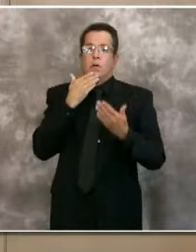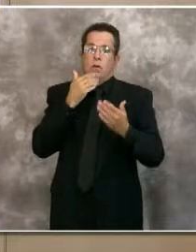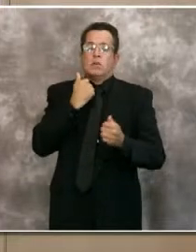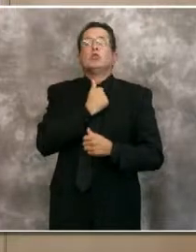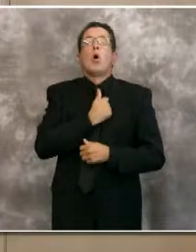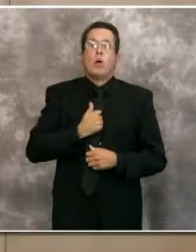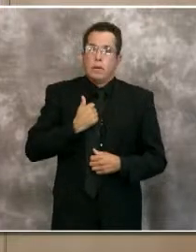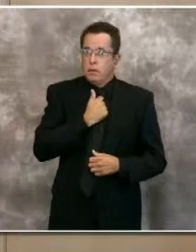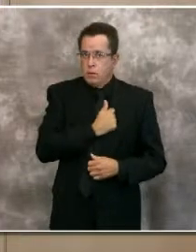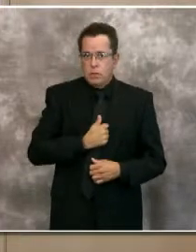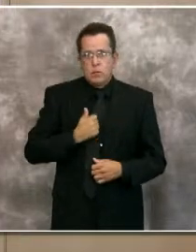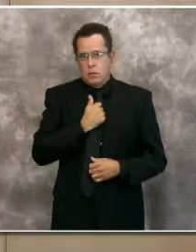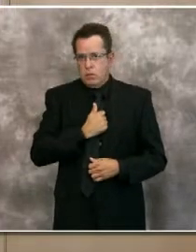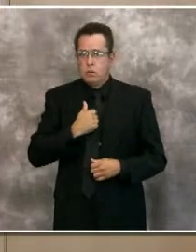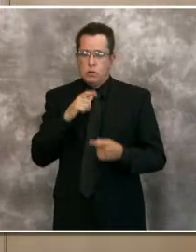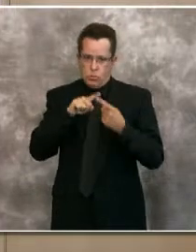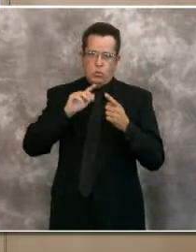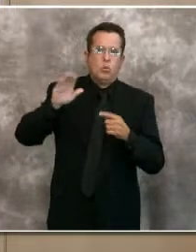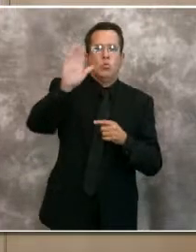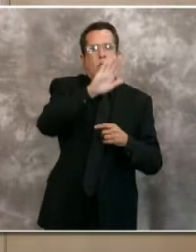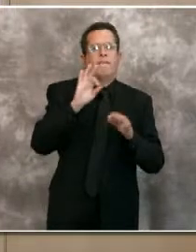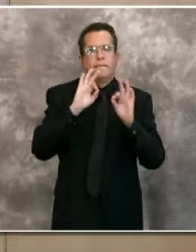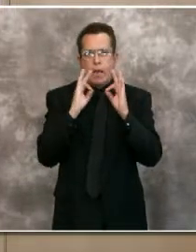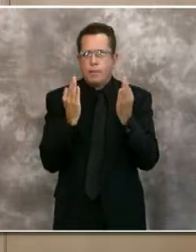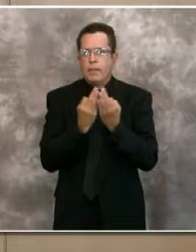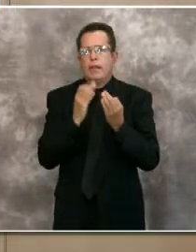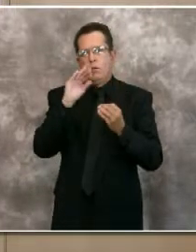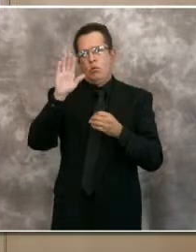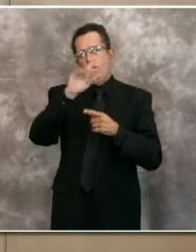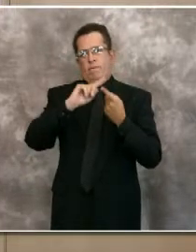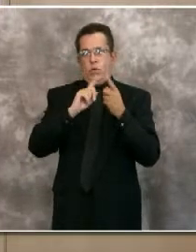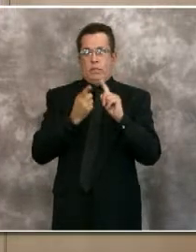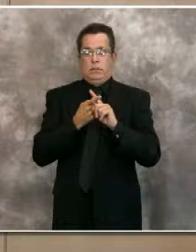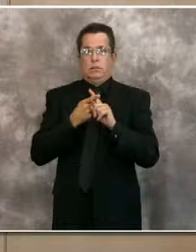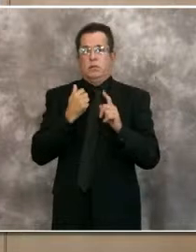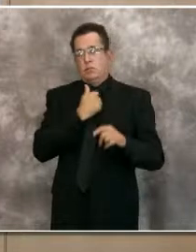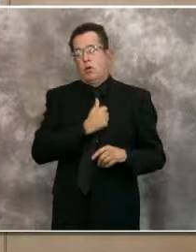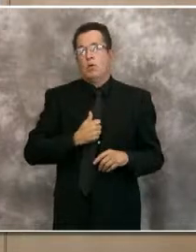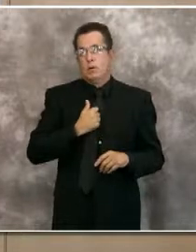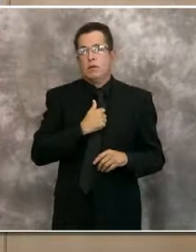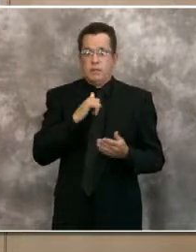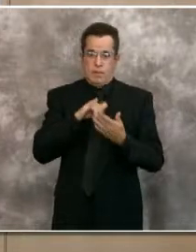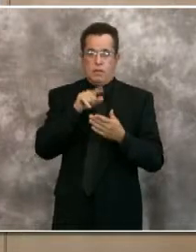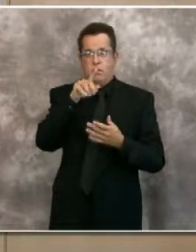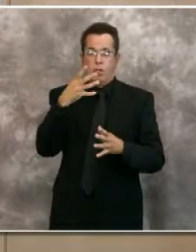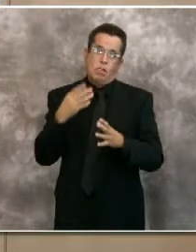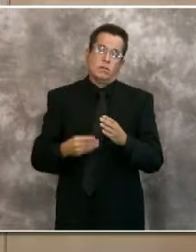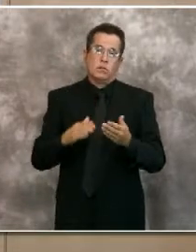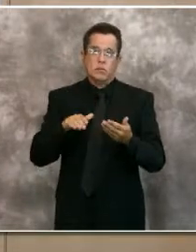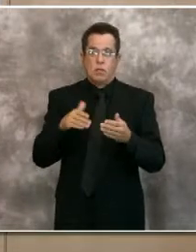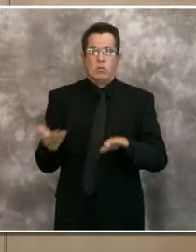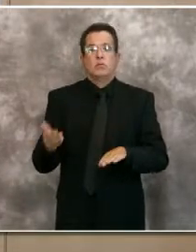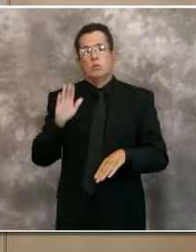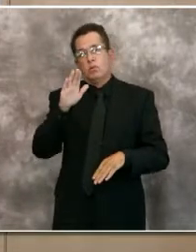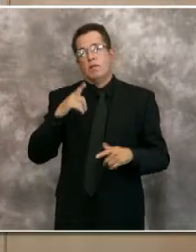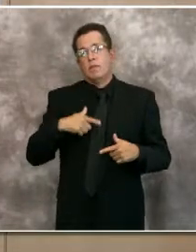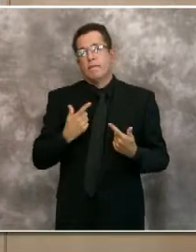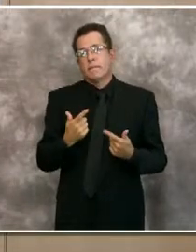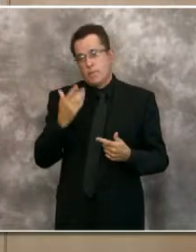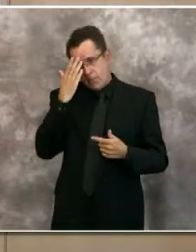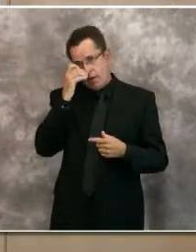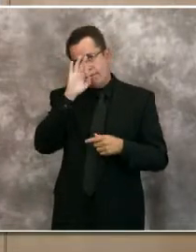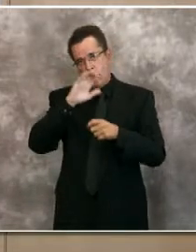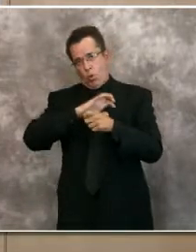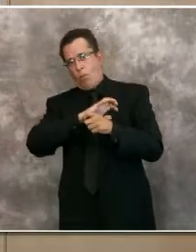sympathies and condolences go out to the family and friends of those individuals reported today who have lost their lives to